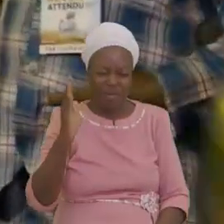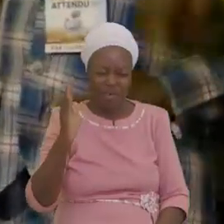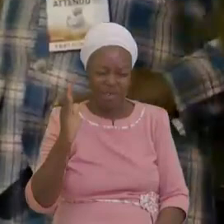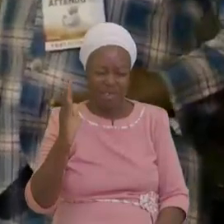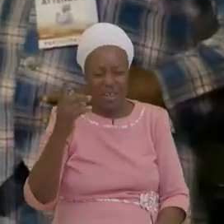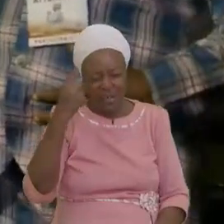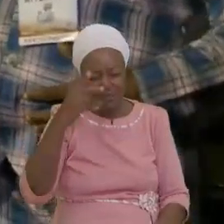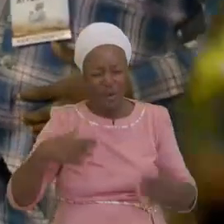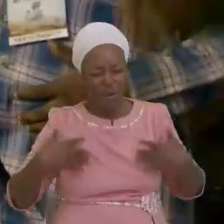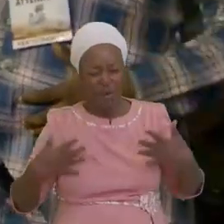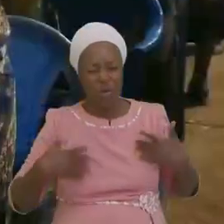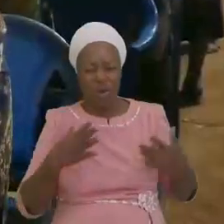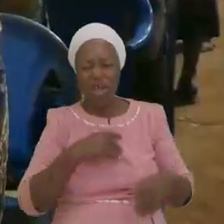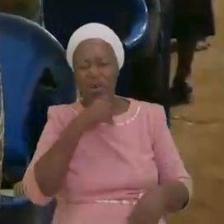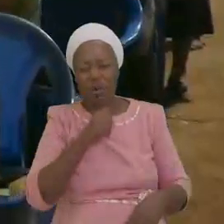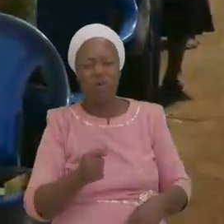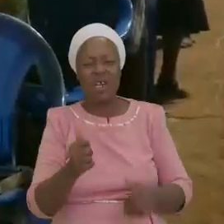and old, everyone,